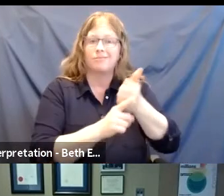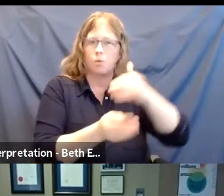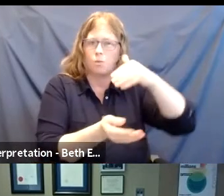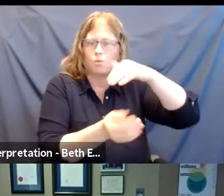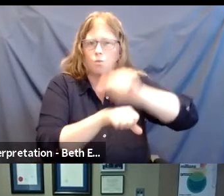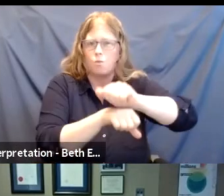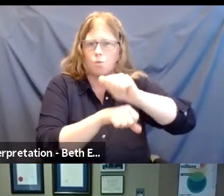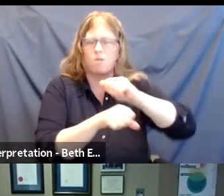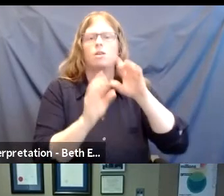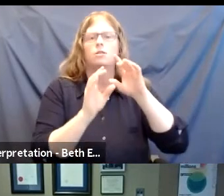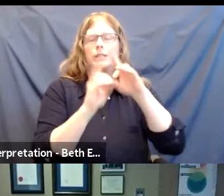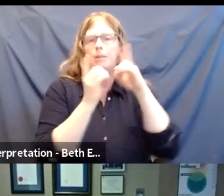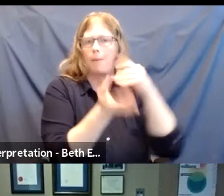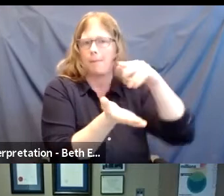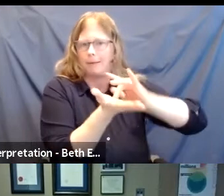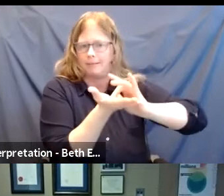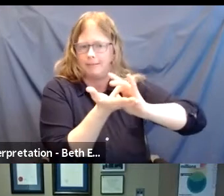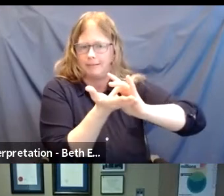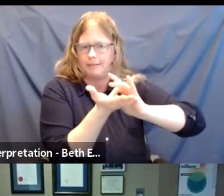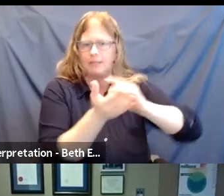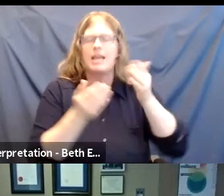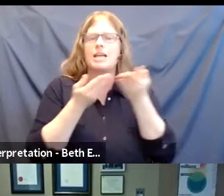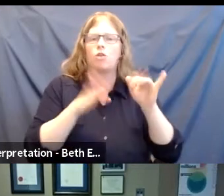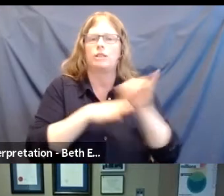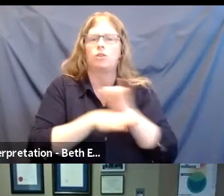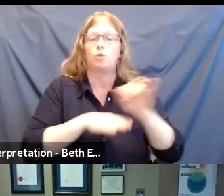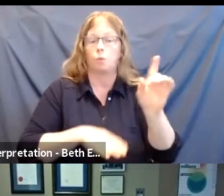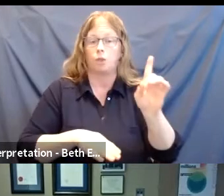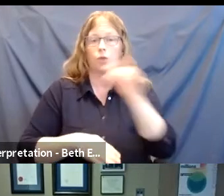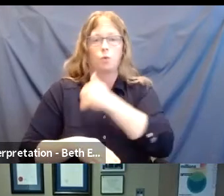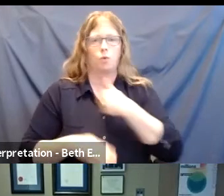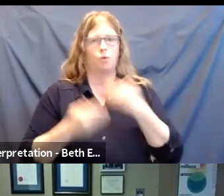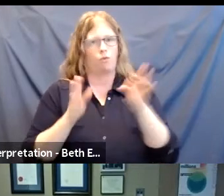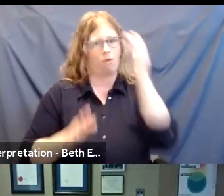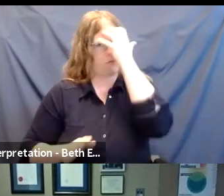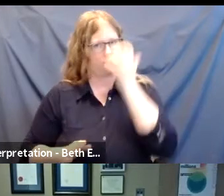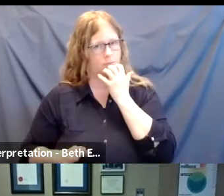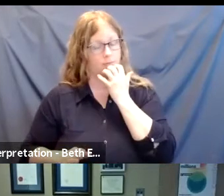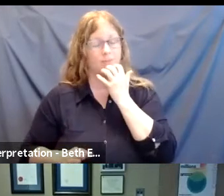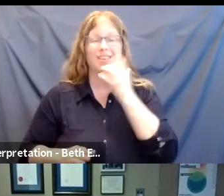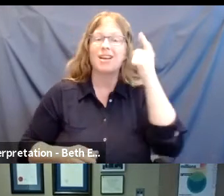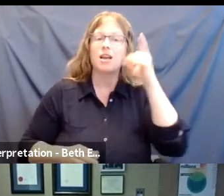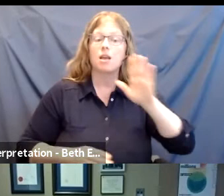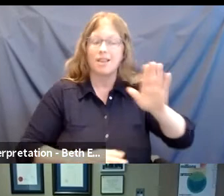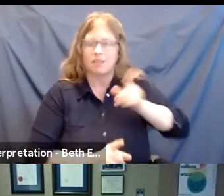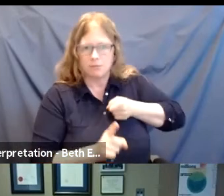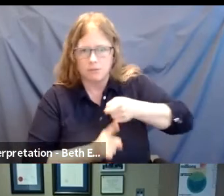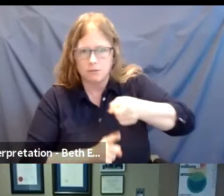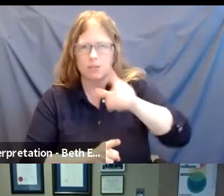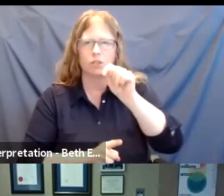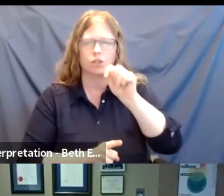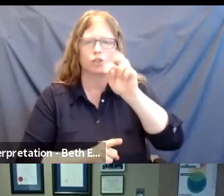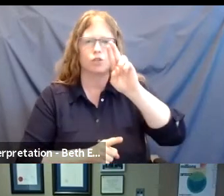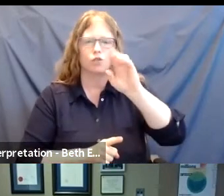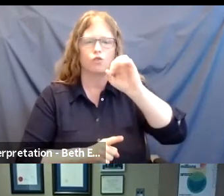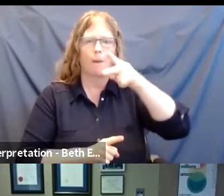infectious disease specialist and general internist at the Toronto General Hospital with a focus on tropical diseases,